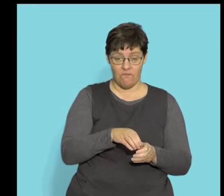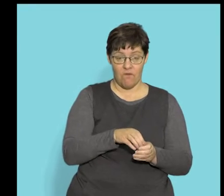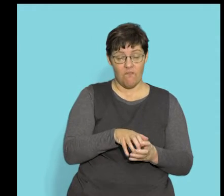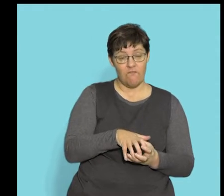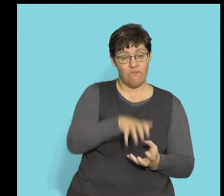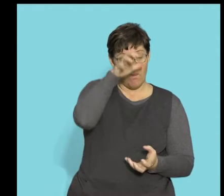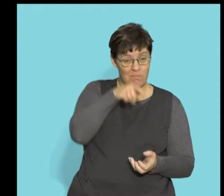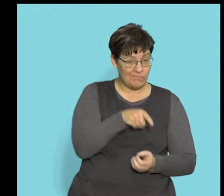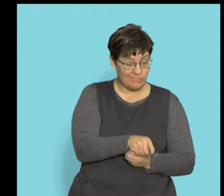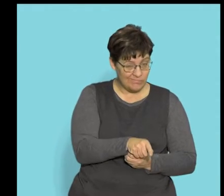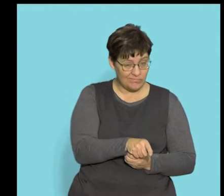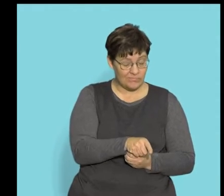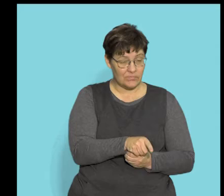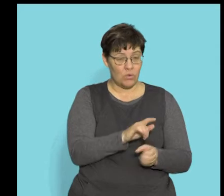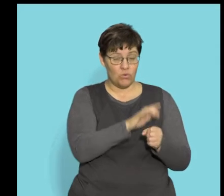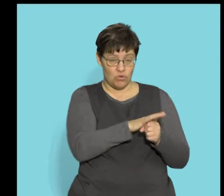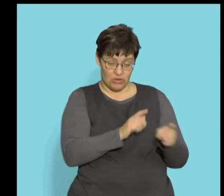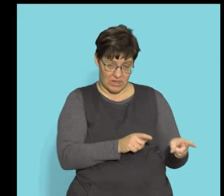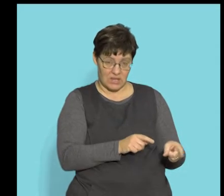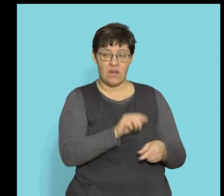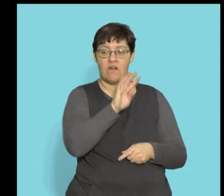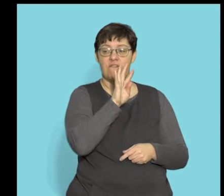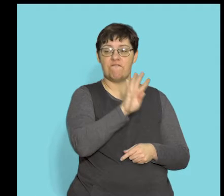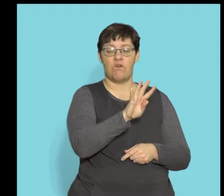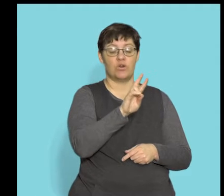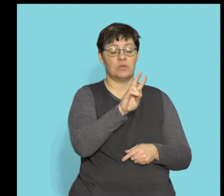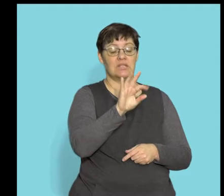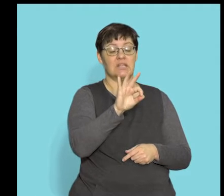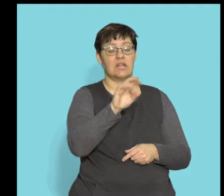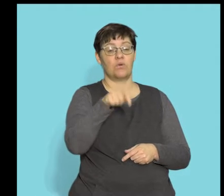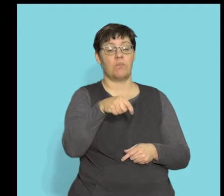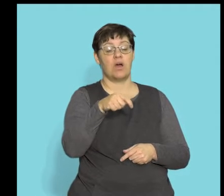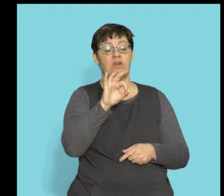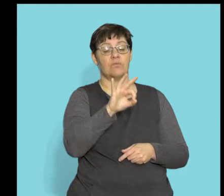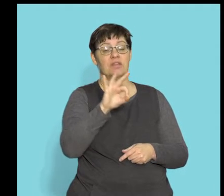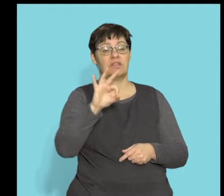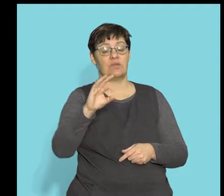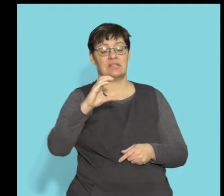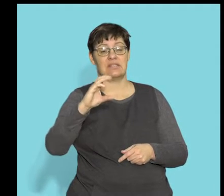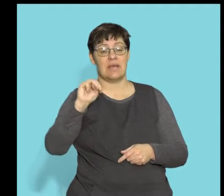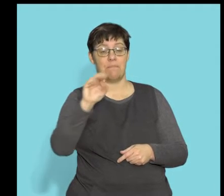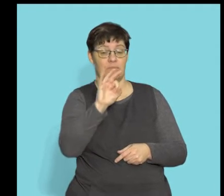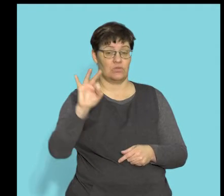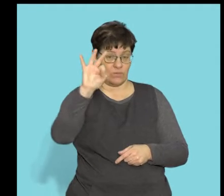Cool, guys. So we know that the volume of this particular can is